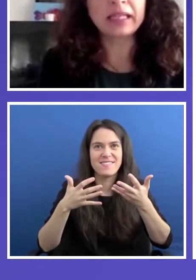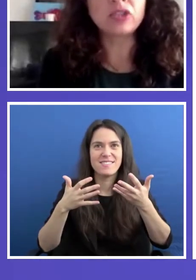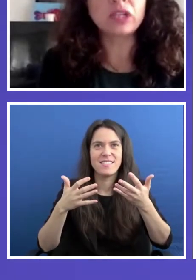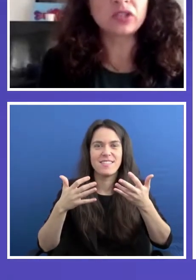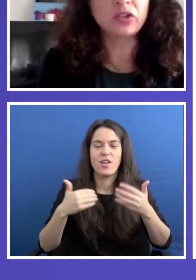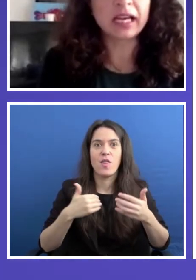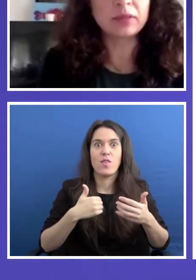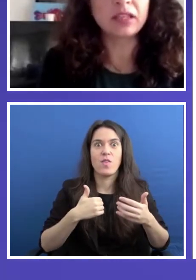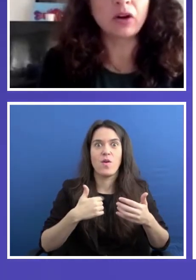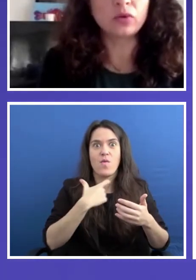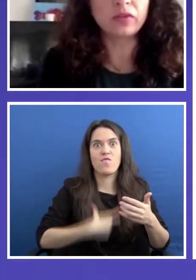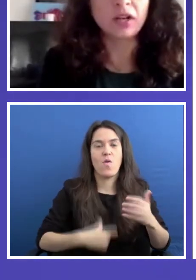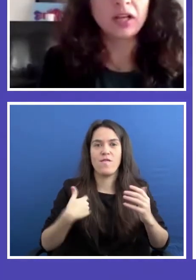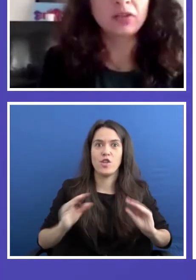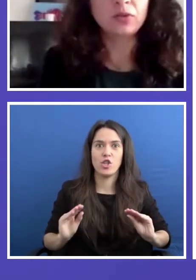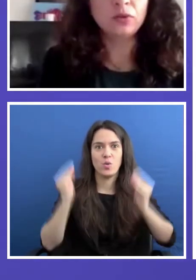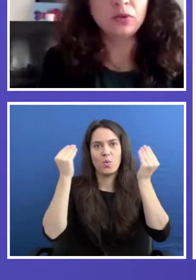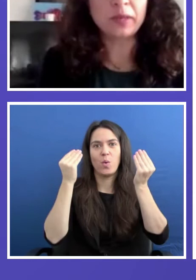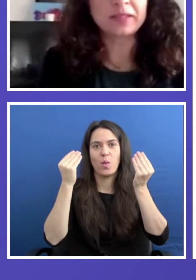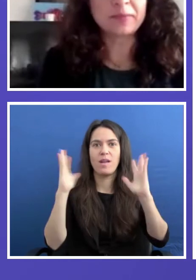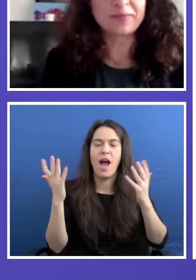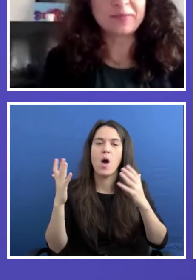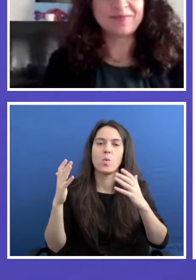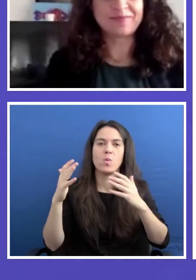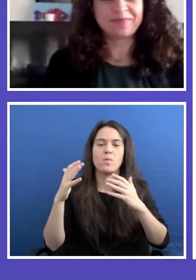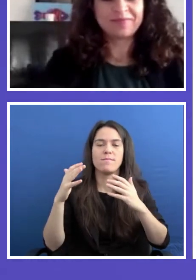gender stereotypes in the audiovisual sector. To you, Thomas.